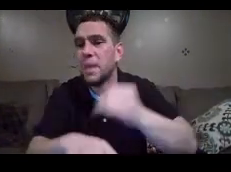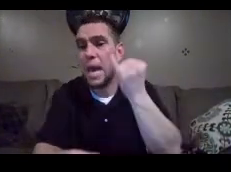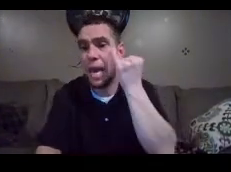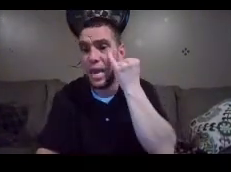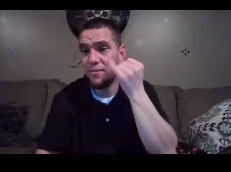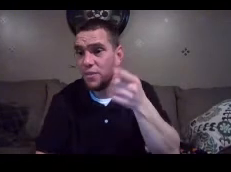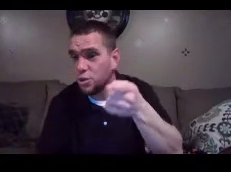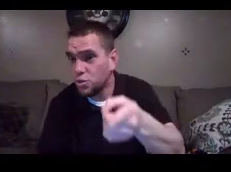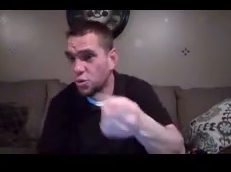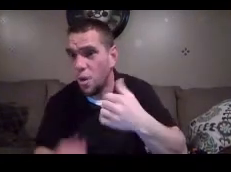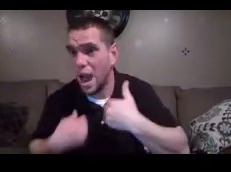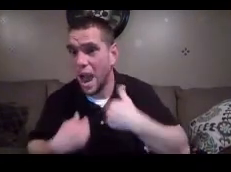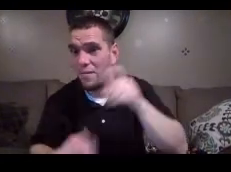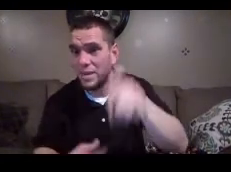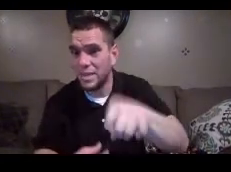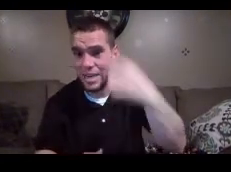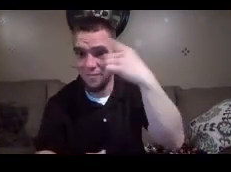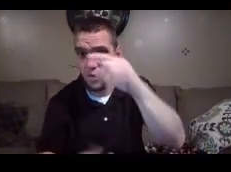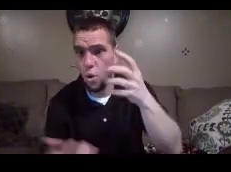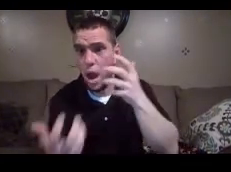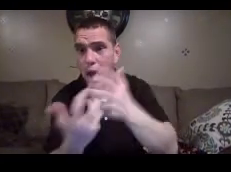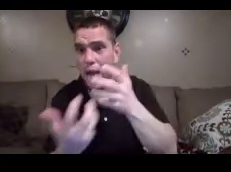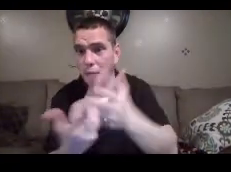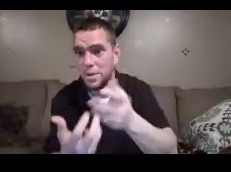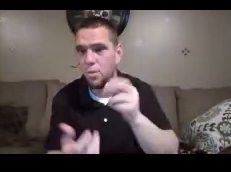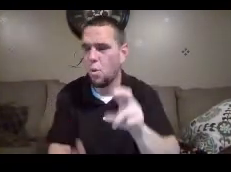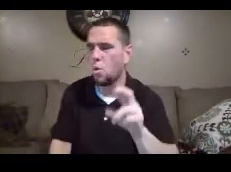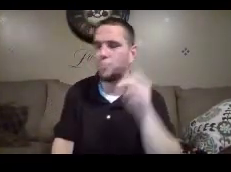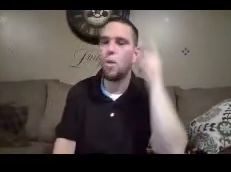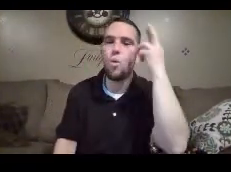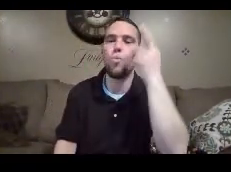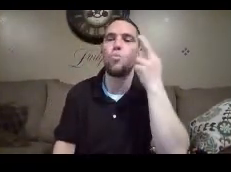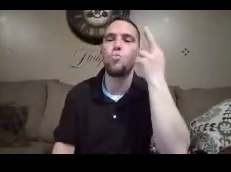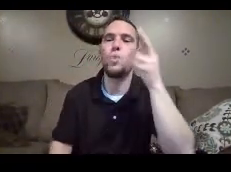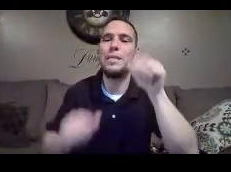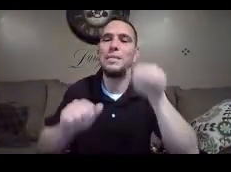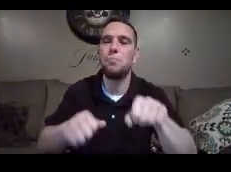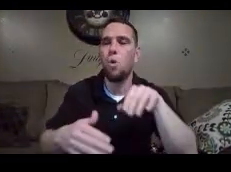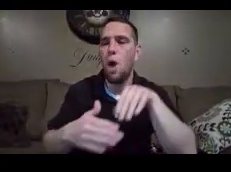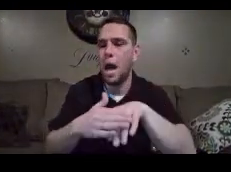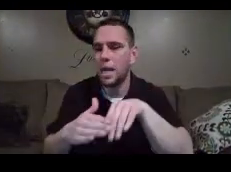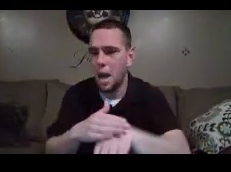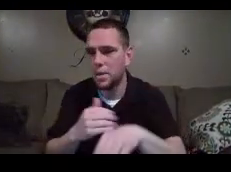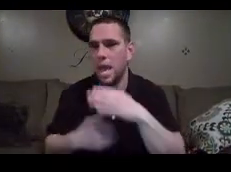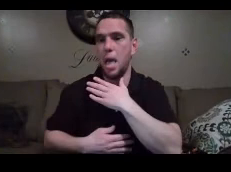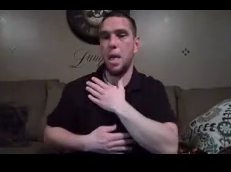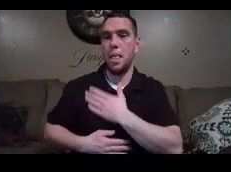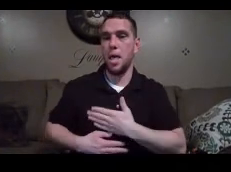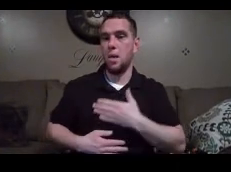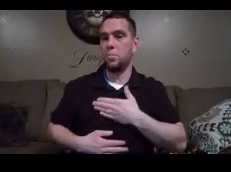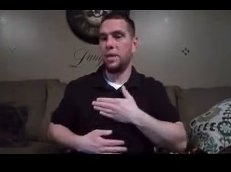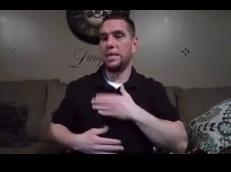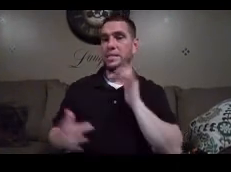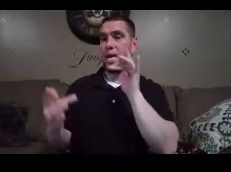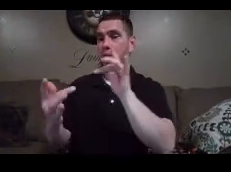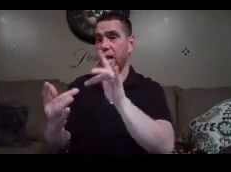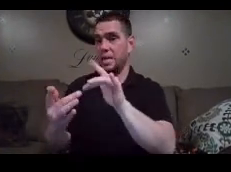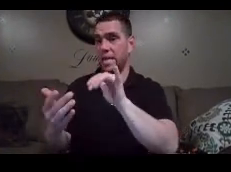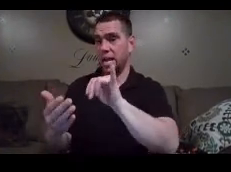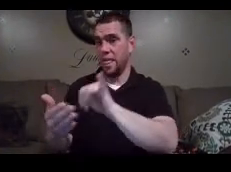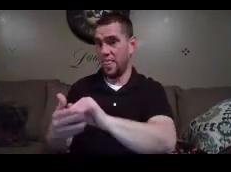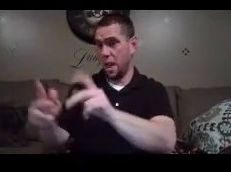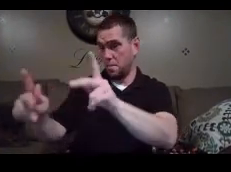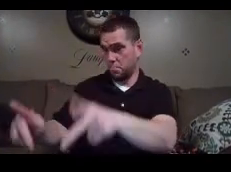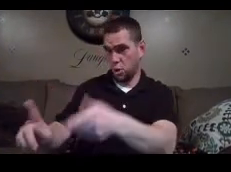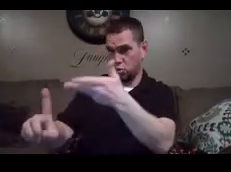have a need for an accommodation or a reasonable accommodation, please contact this person ahead of time. And then that way you